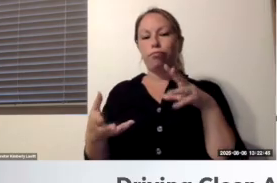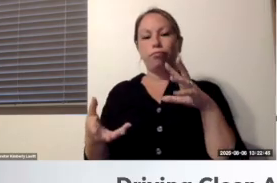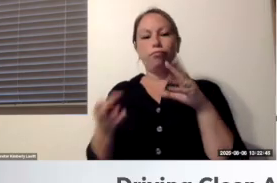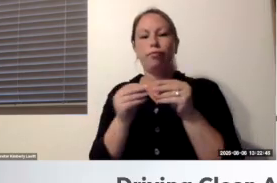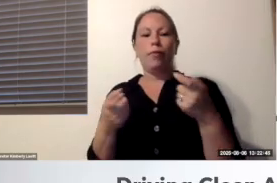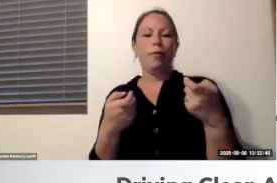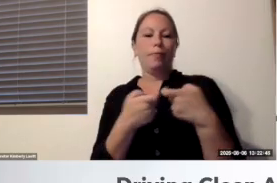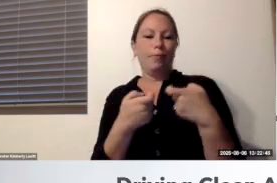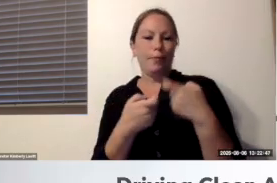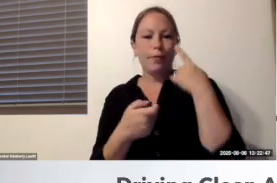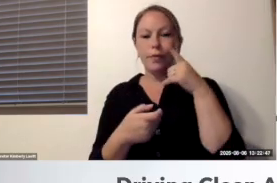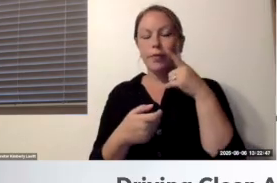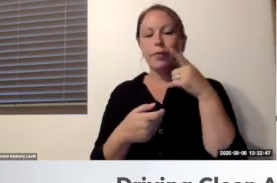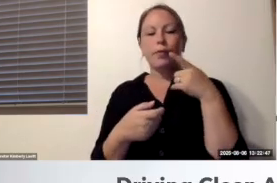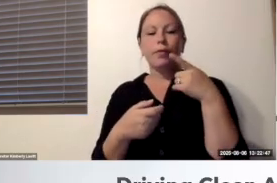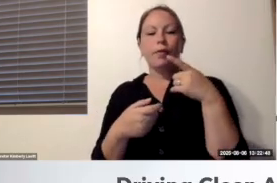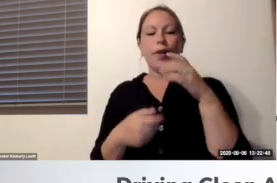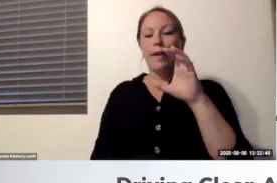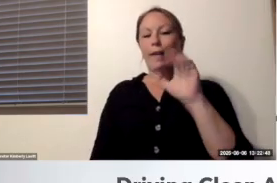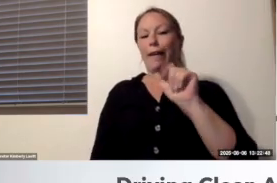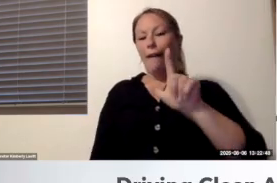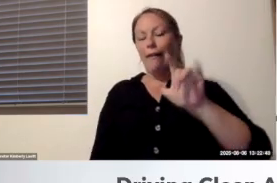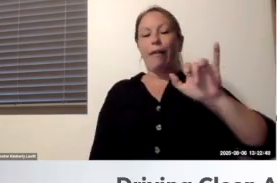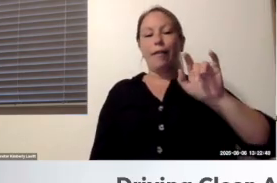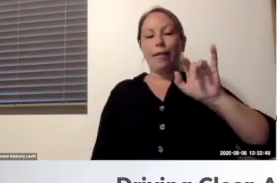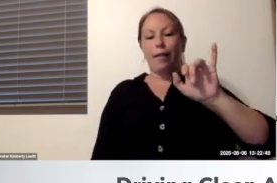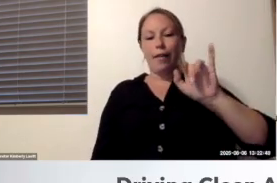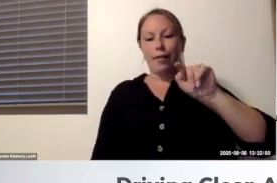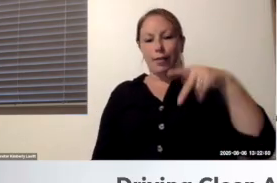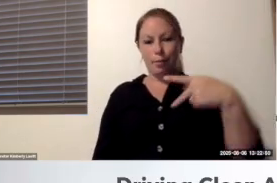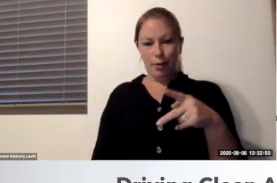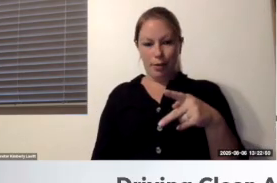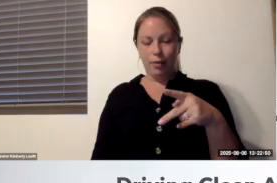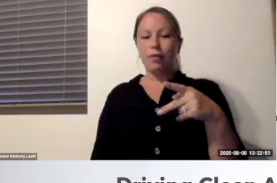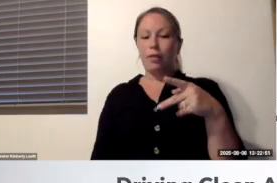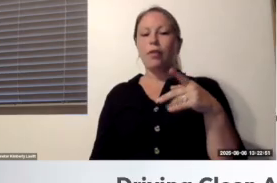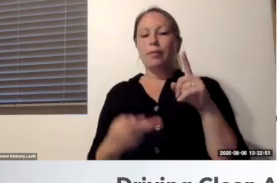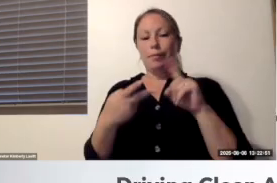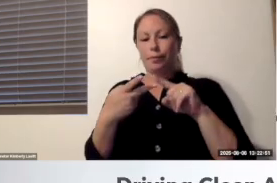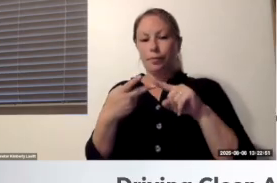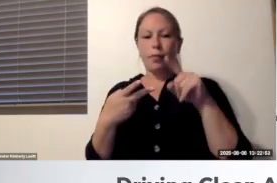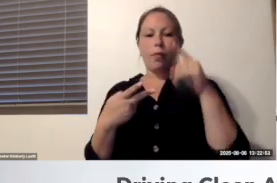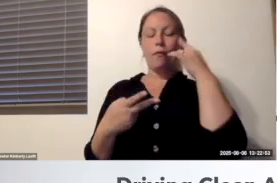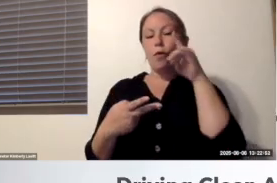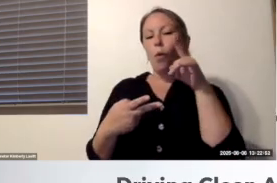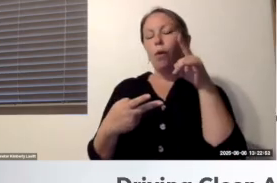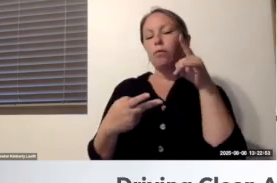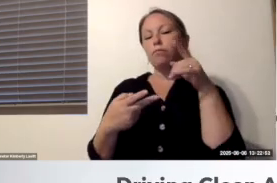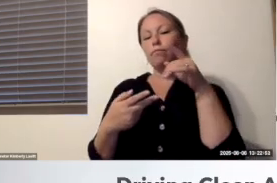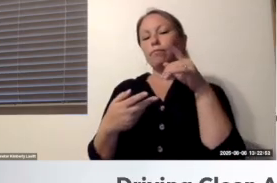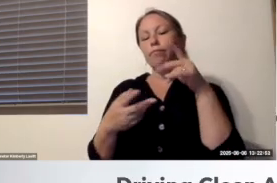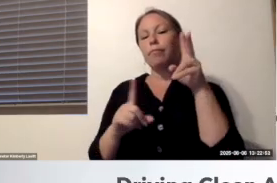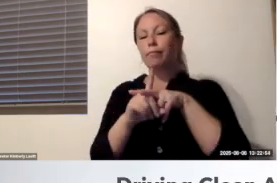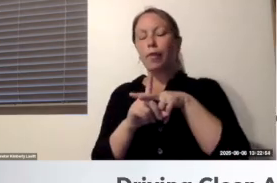vehicle. Cal-ITP, or the California Integrated Travel Project, helps support the implementation of contactless